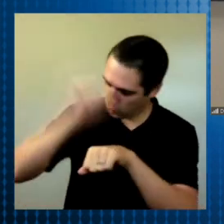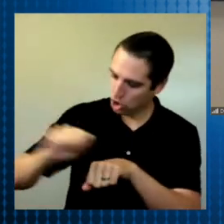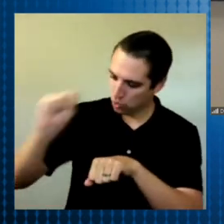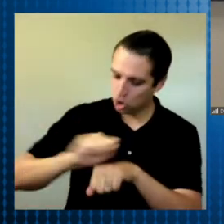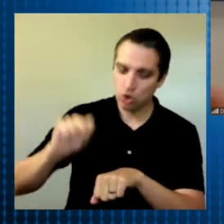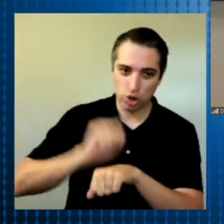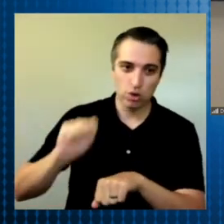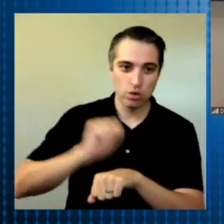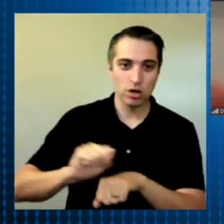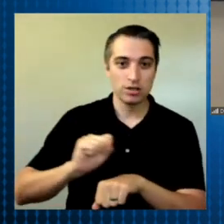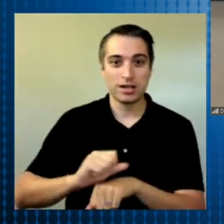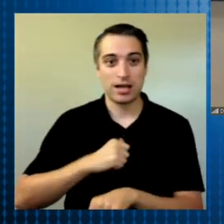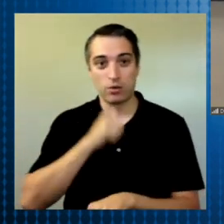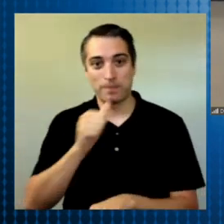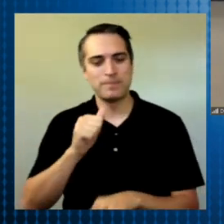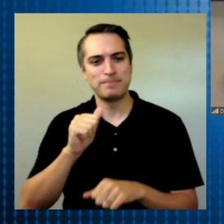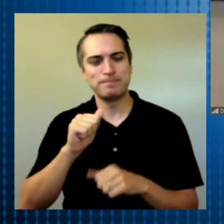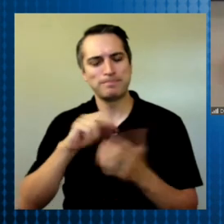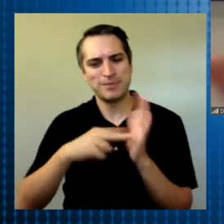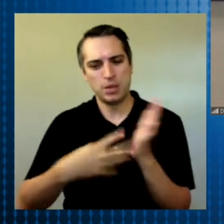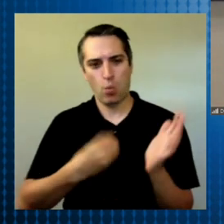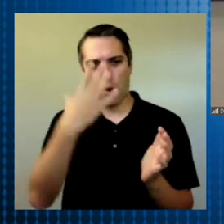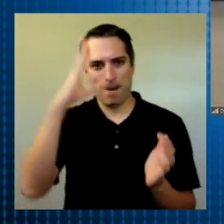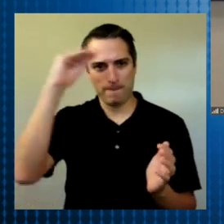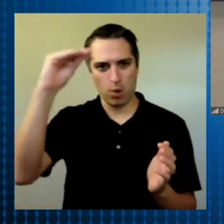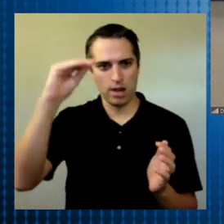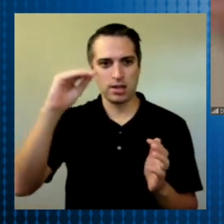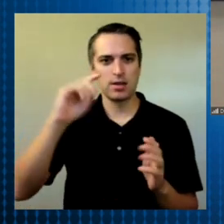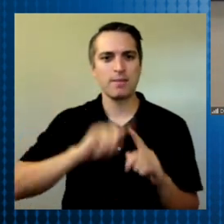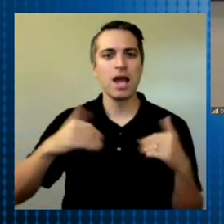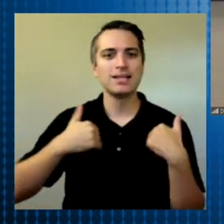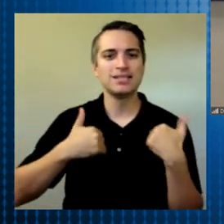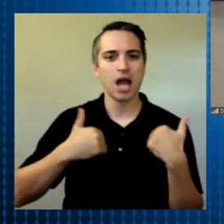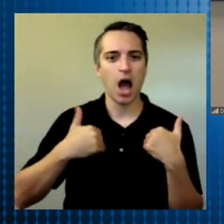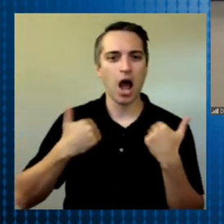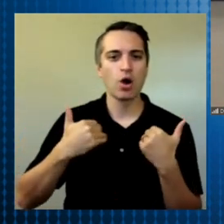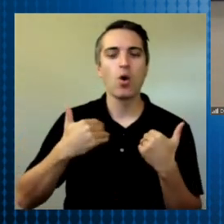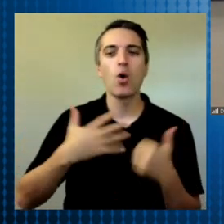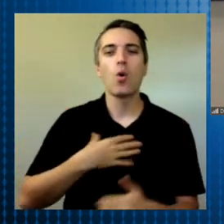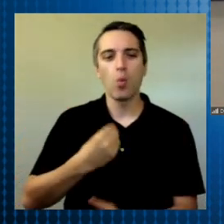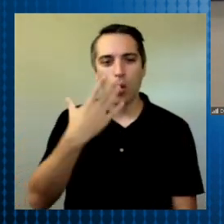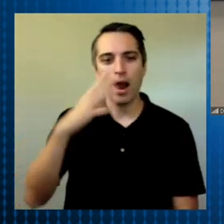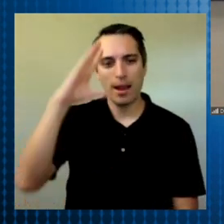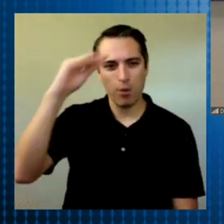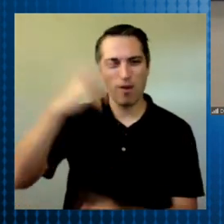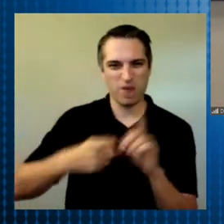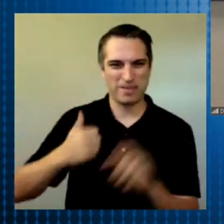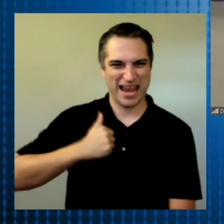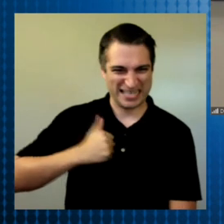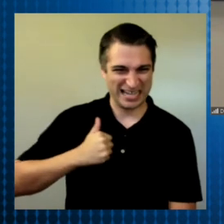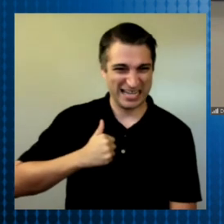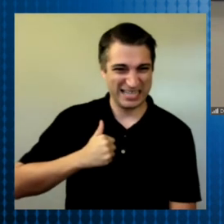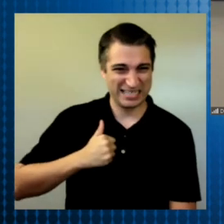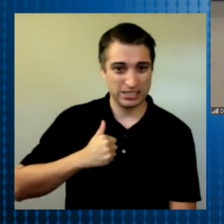boy. I don't mean white boy negatively now. Young white boy from Canada. Justin Bieber's from